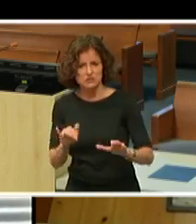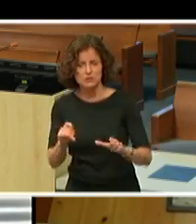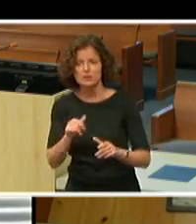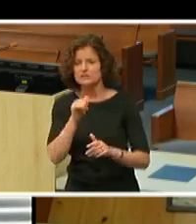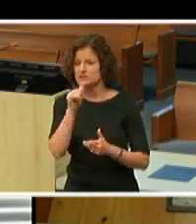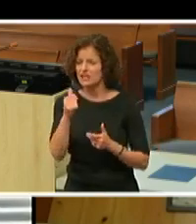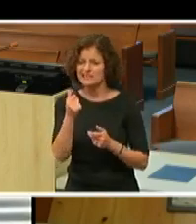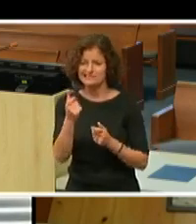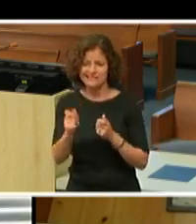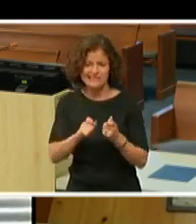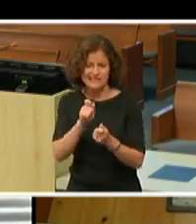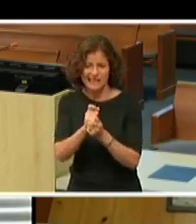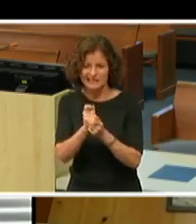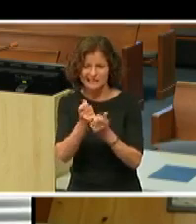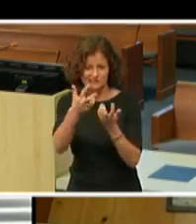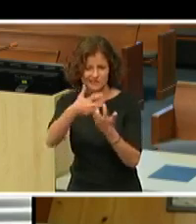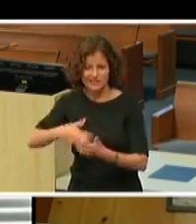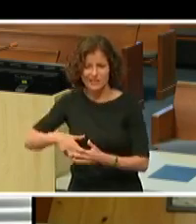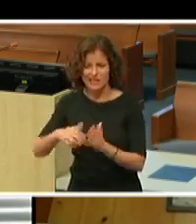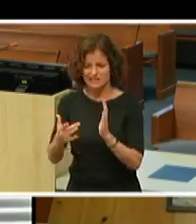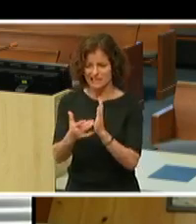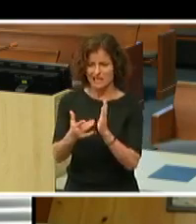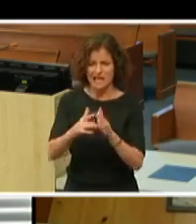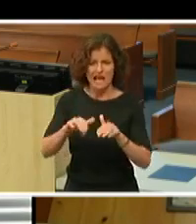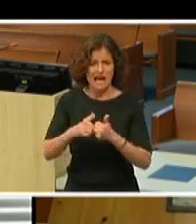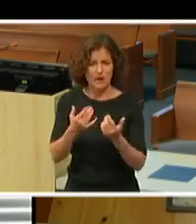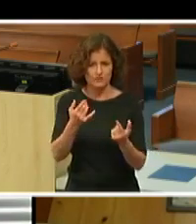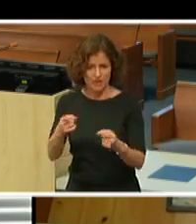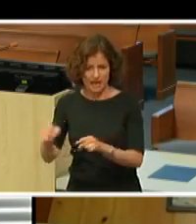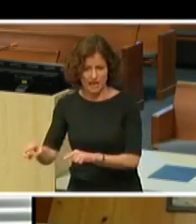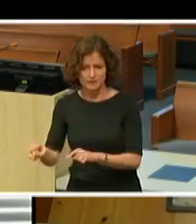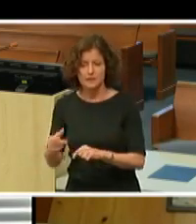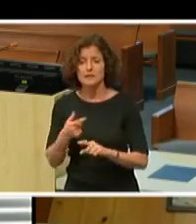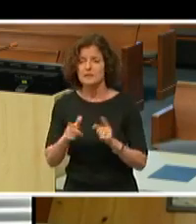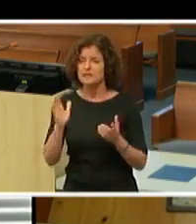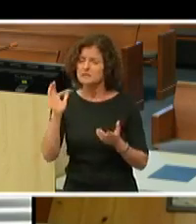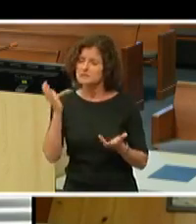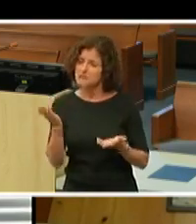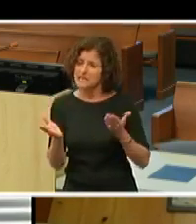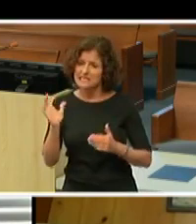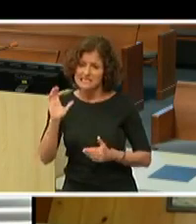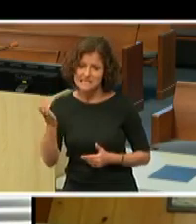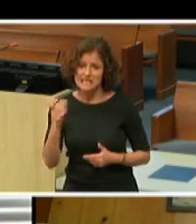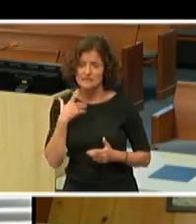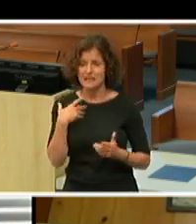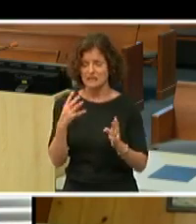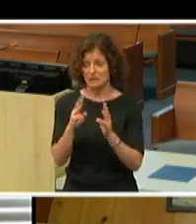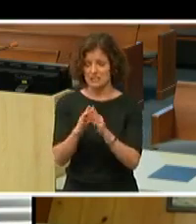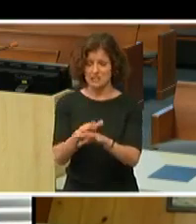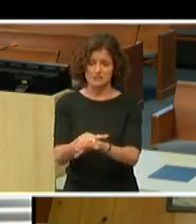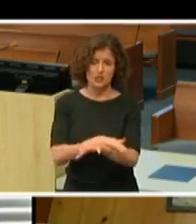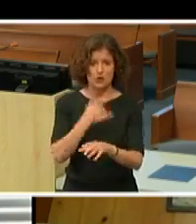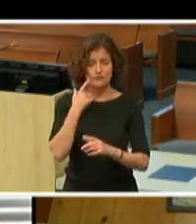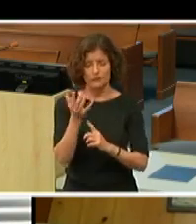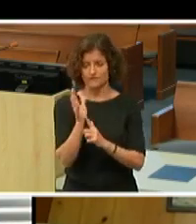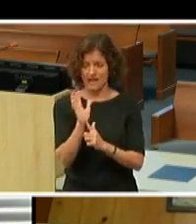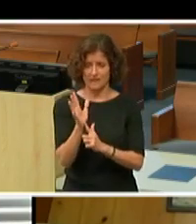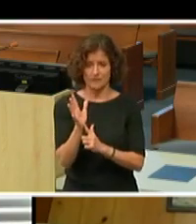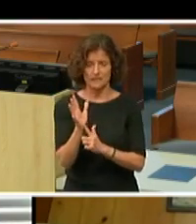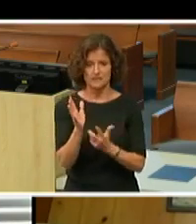exactly worked out technically how it will happen. It may seem like the meetings go slow because for 5 minutes we'll